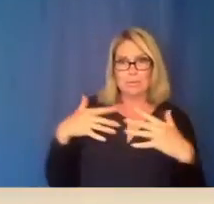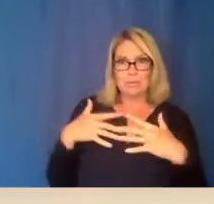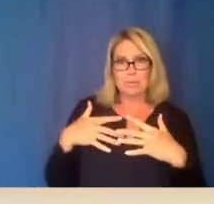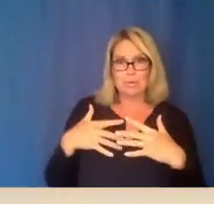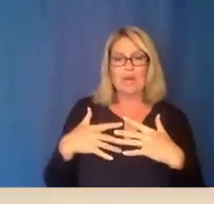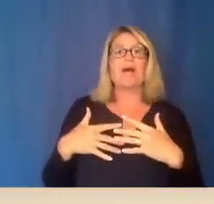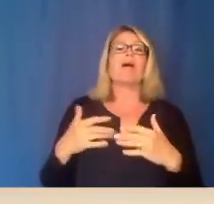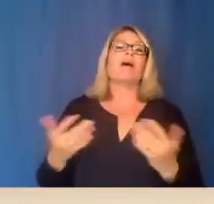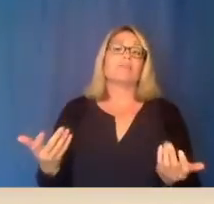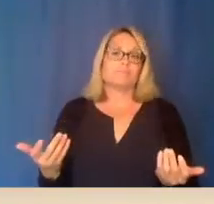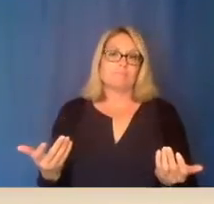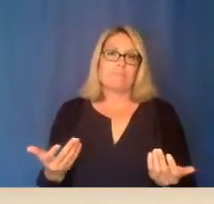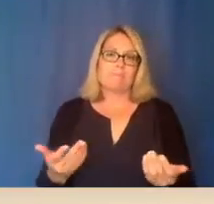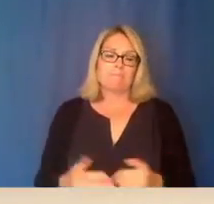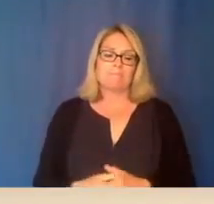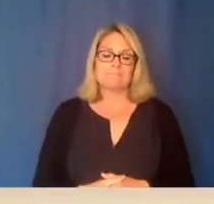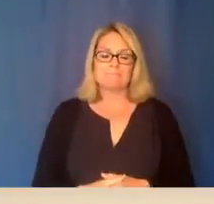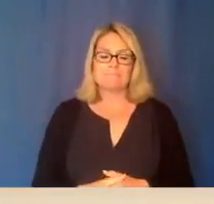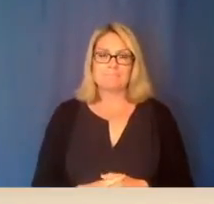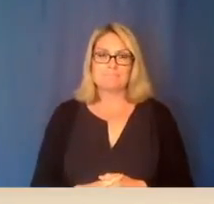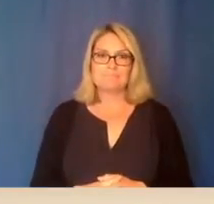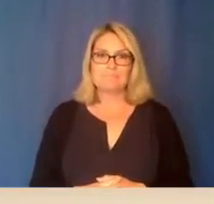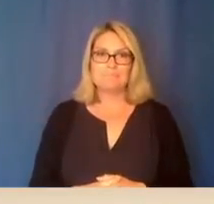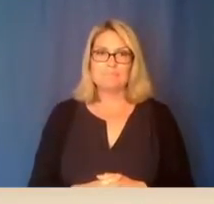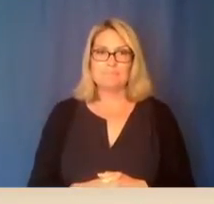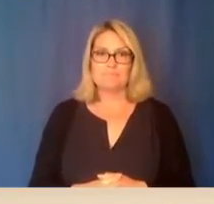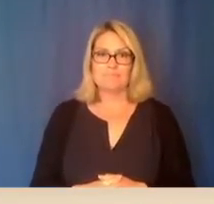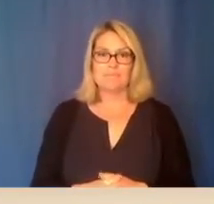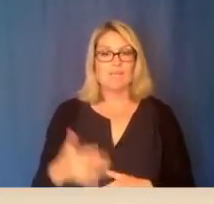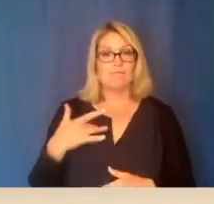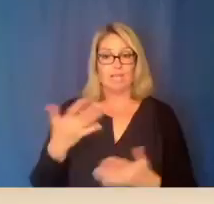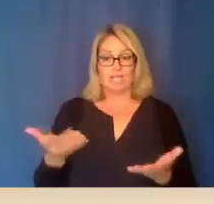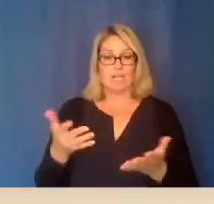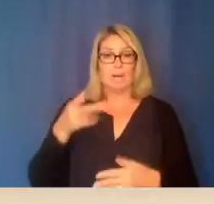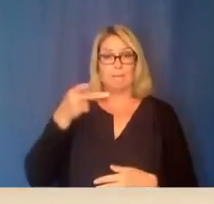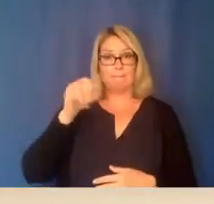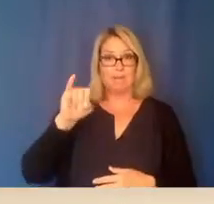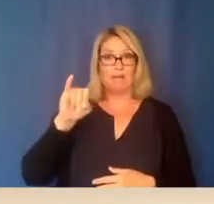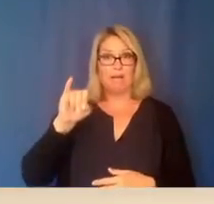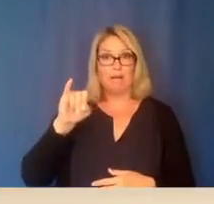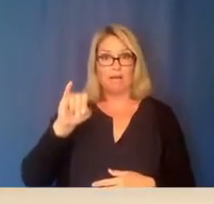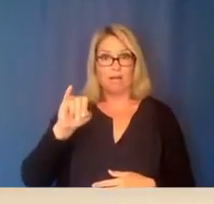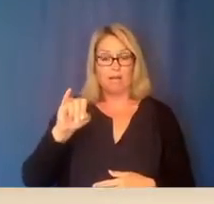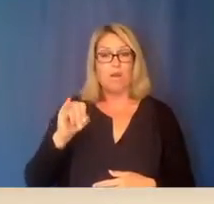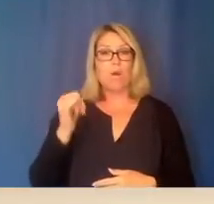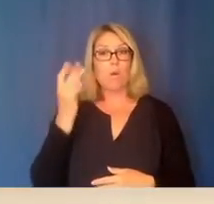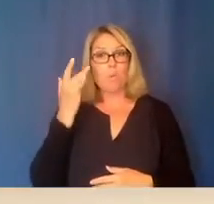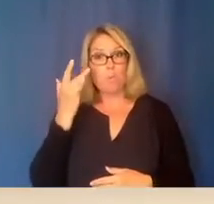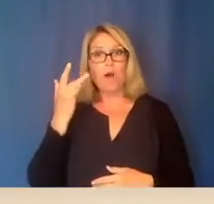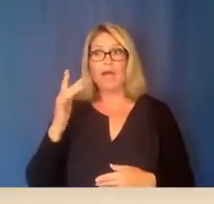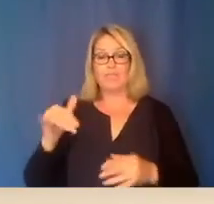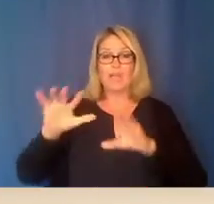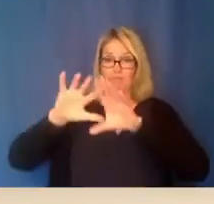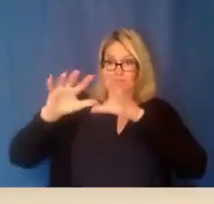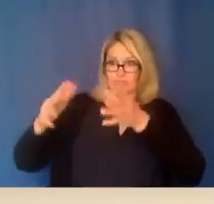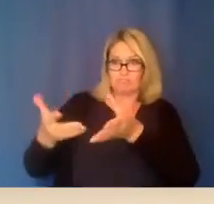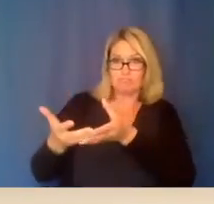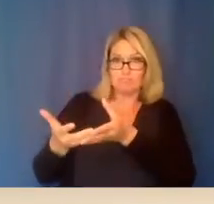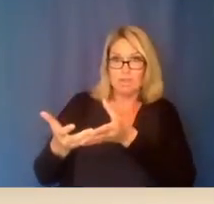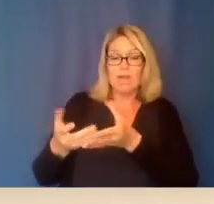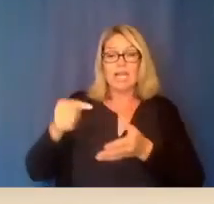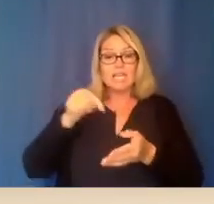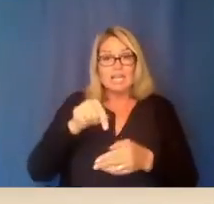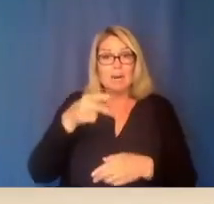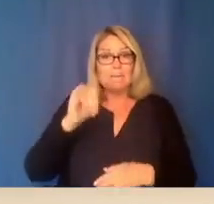imposed. And this is probably more so in our province because we've navigated through this global pandemic so